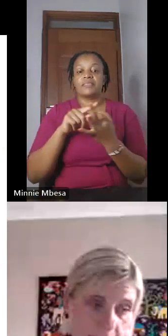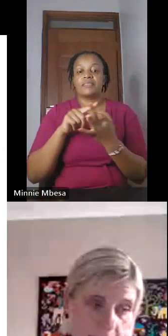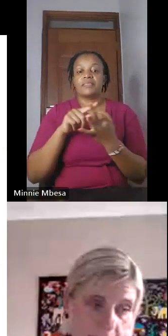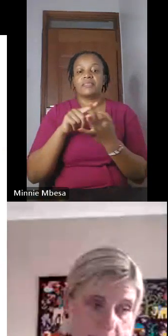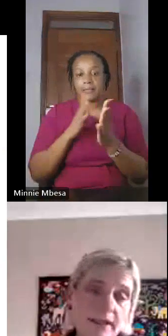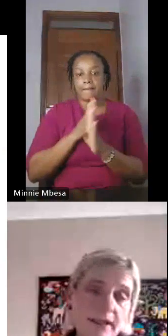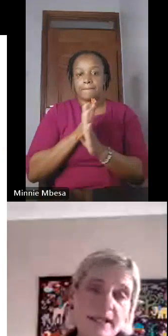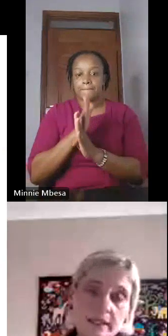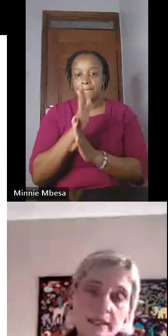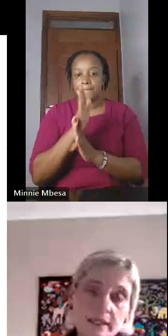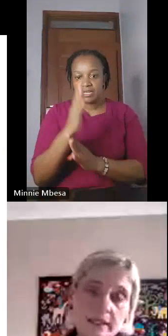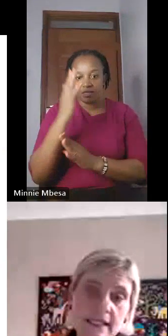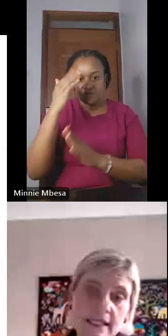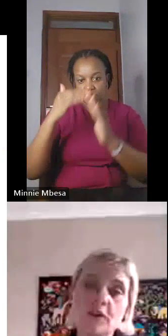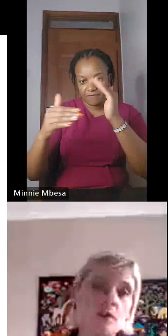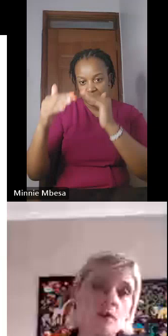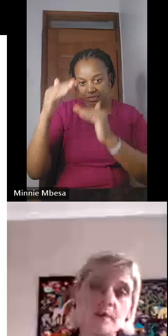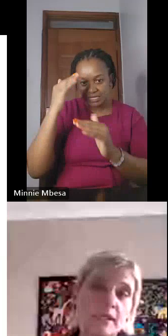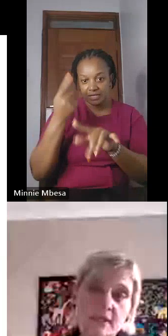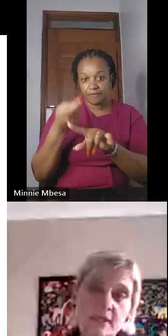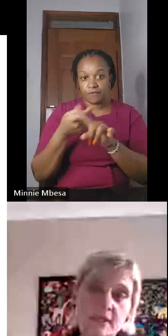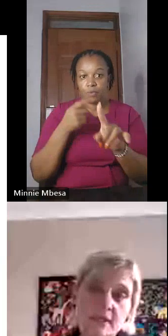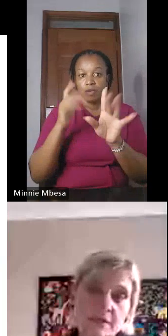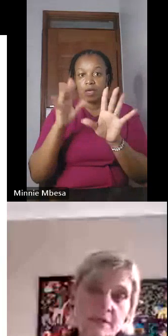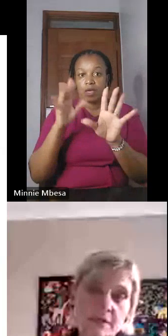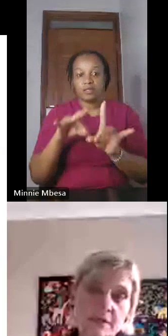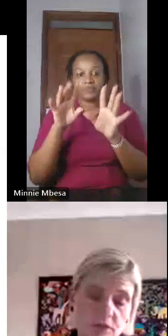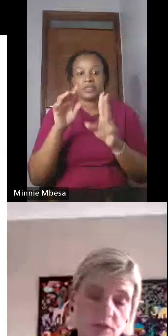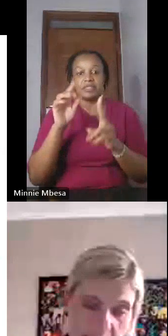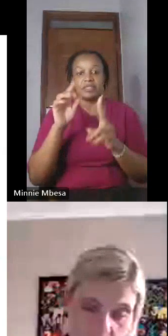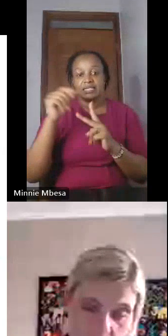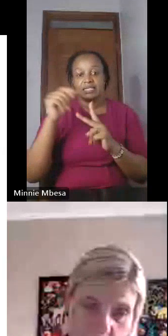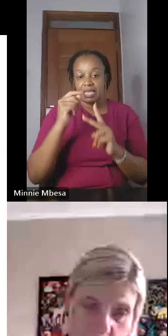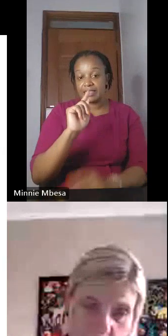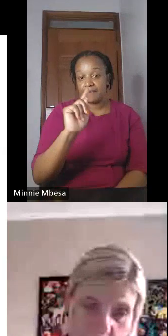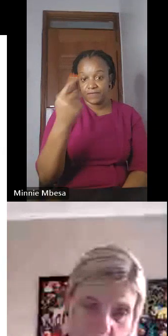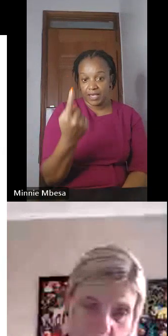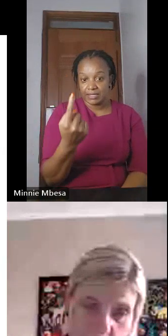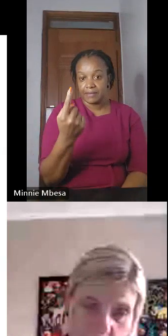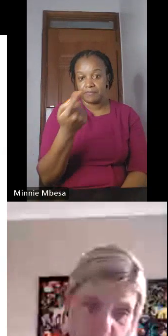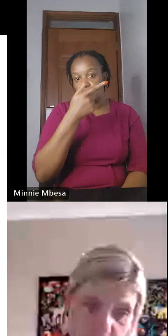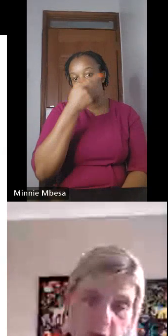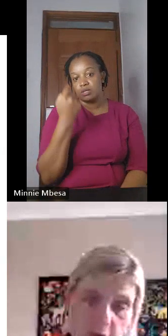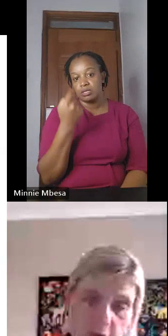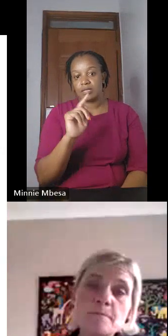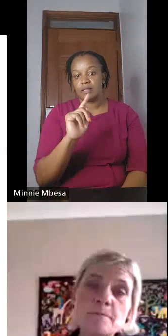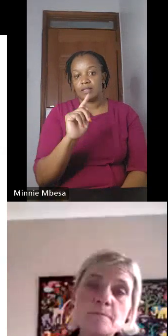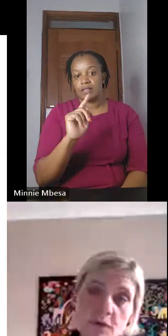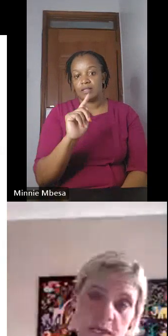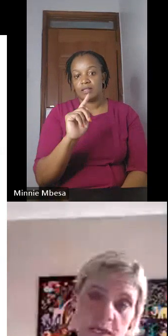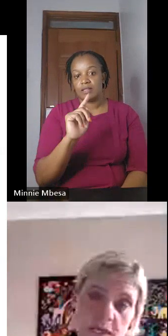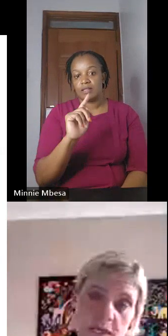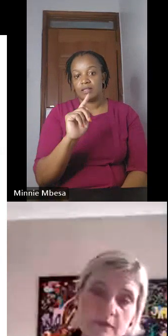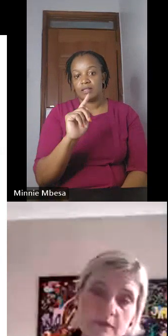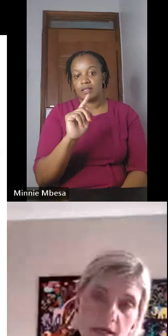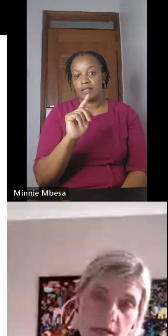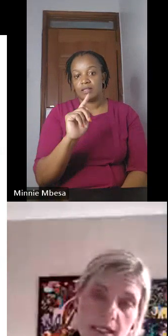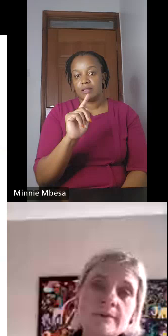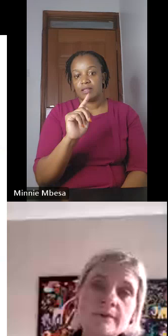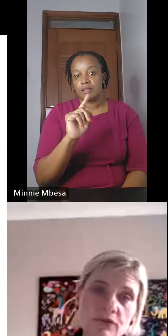Australia, and they'll select the first one because it's the first one that appeared on the Google search. Those